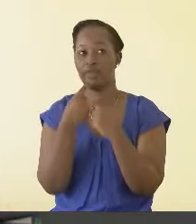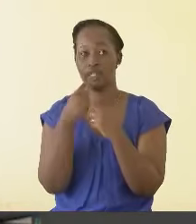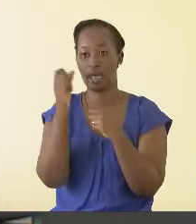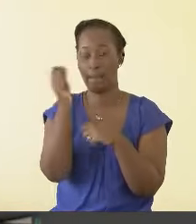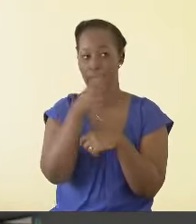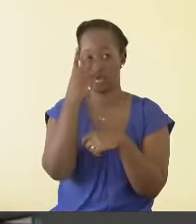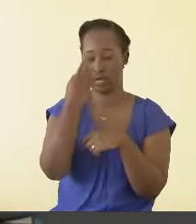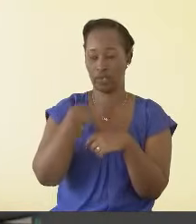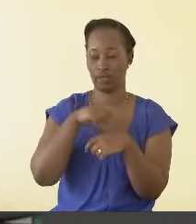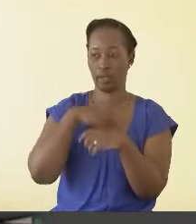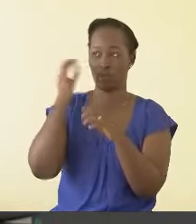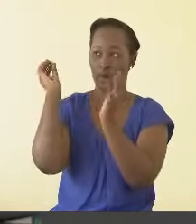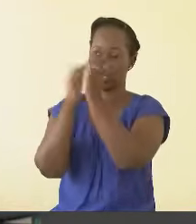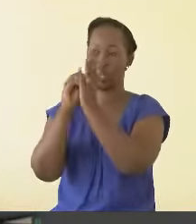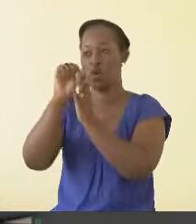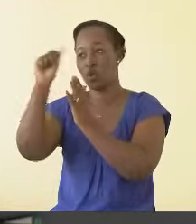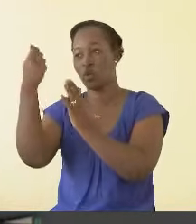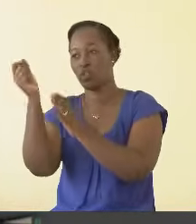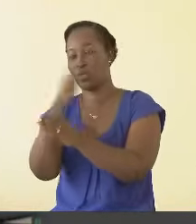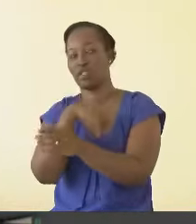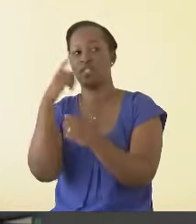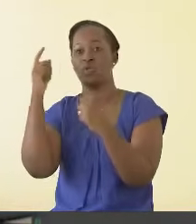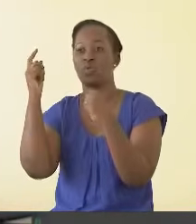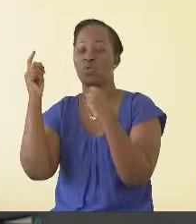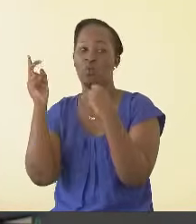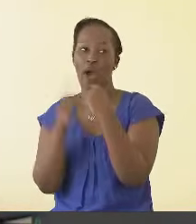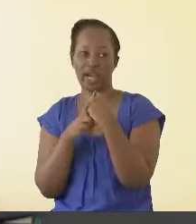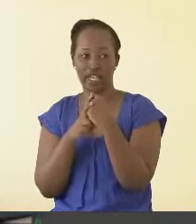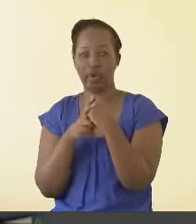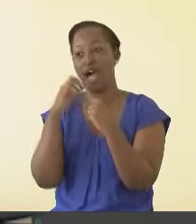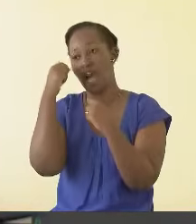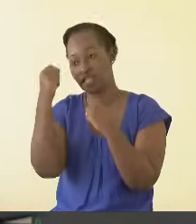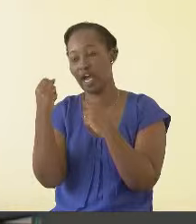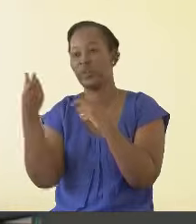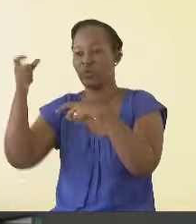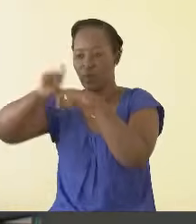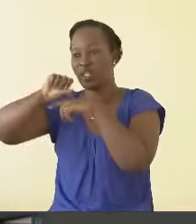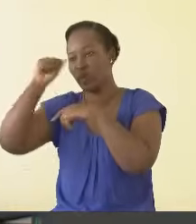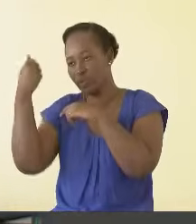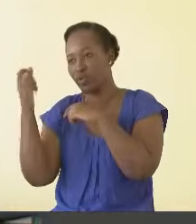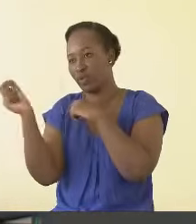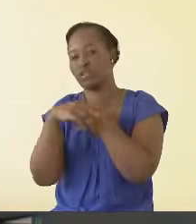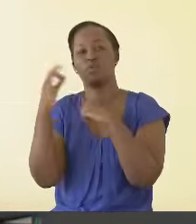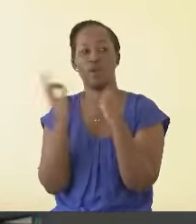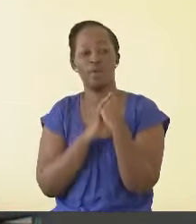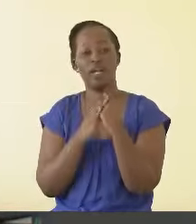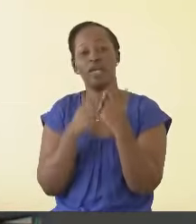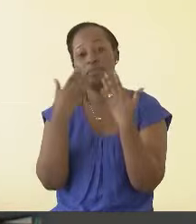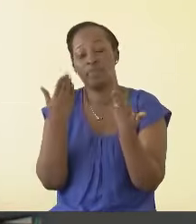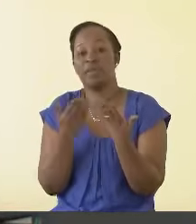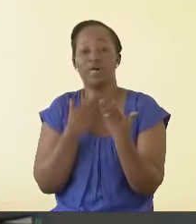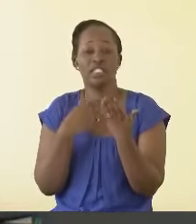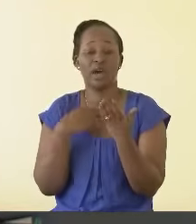another column for July. 5 months, should have included even August, another column like that. If maybe they wanted